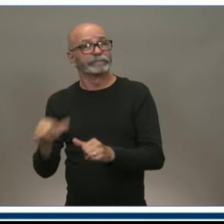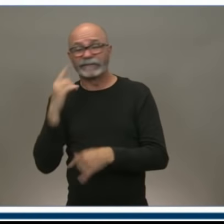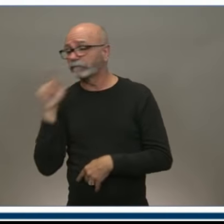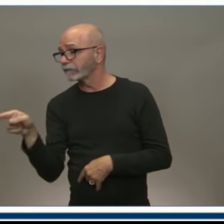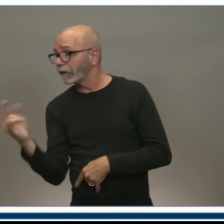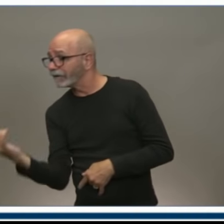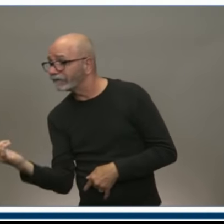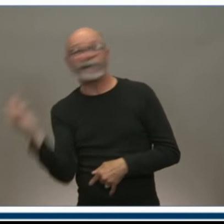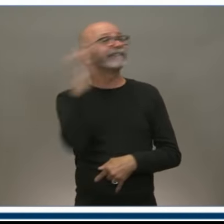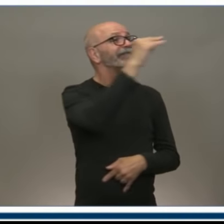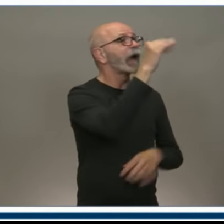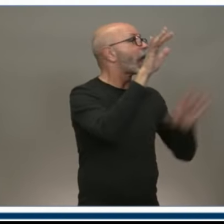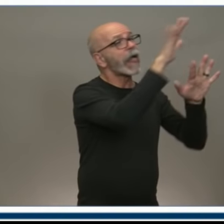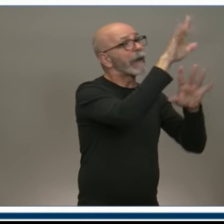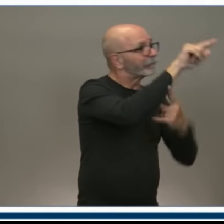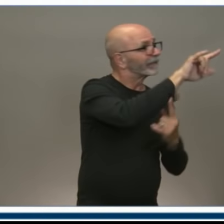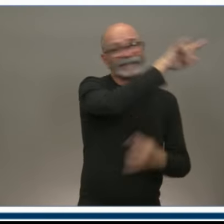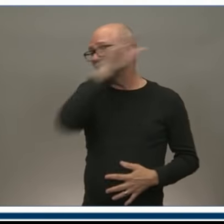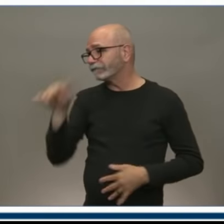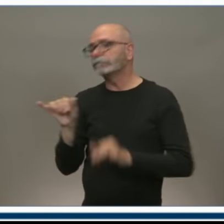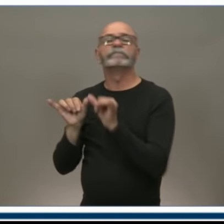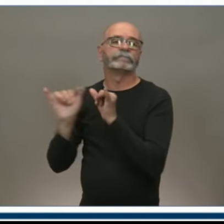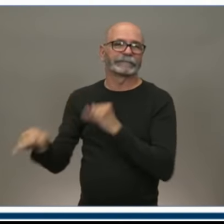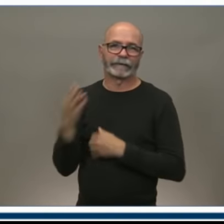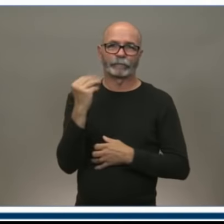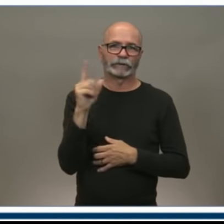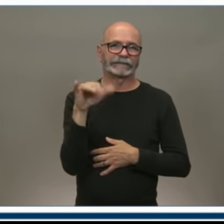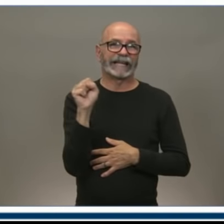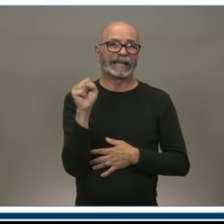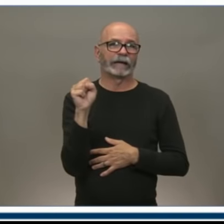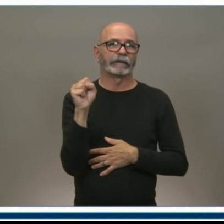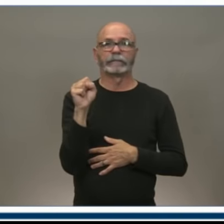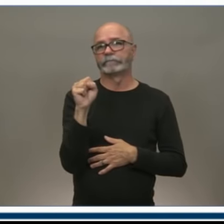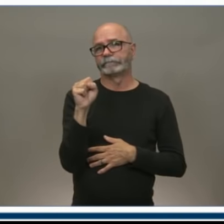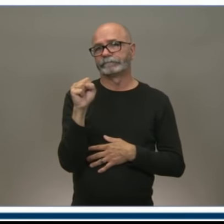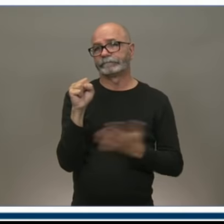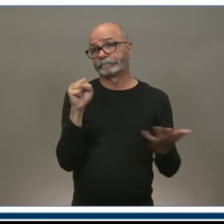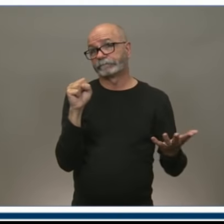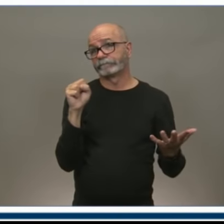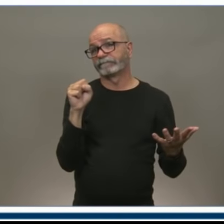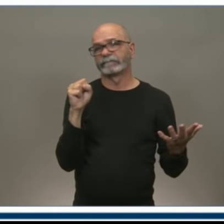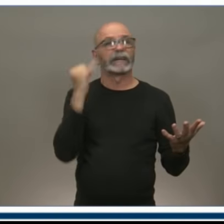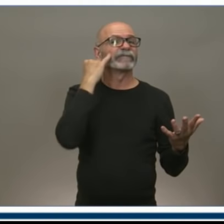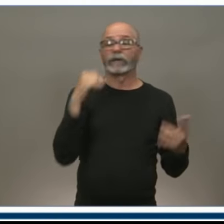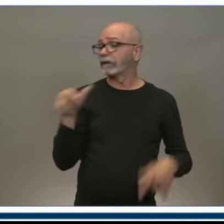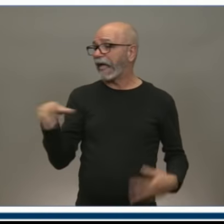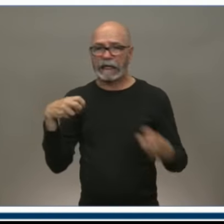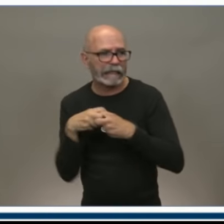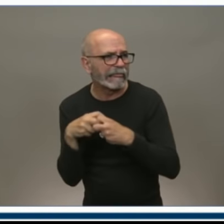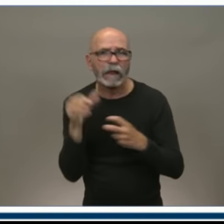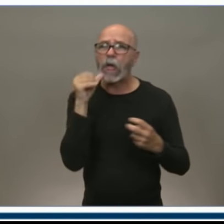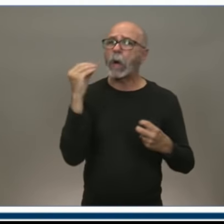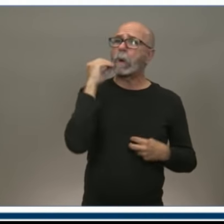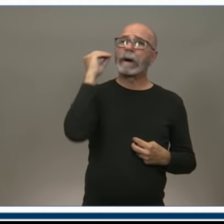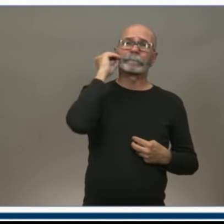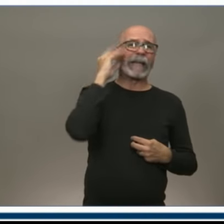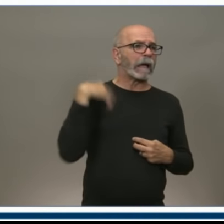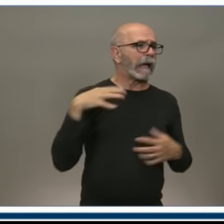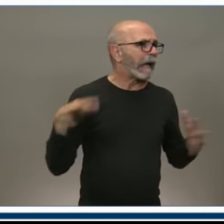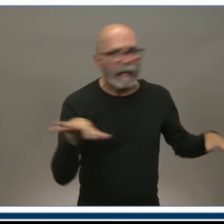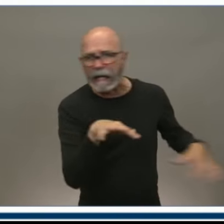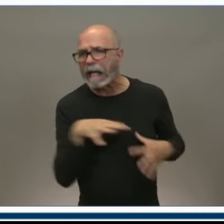space that is self-contained. So whether it's away from the home or where other people are living in a